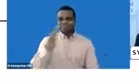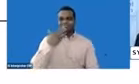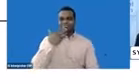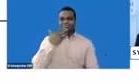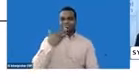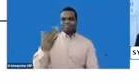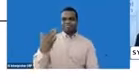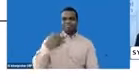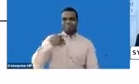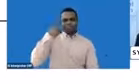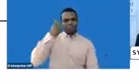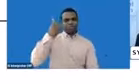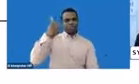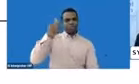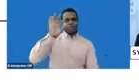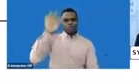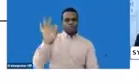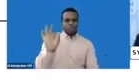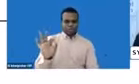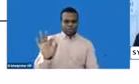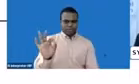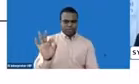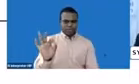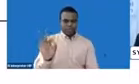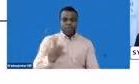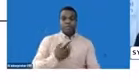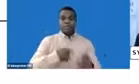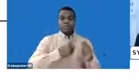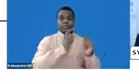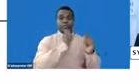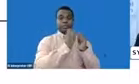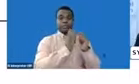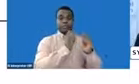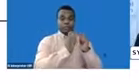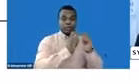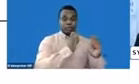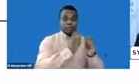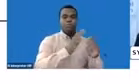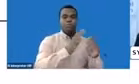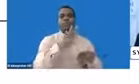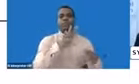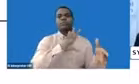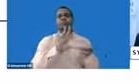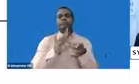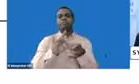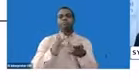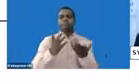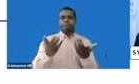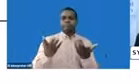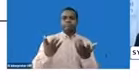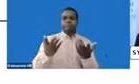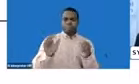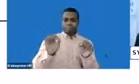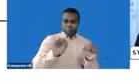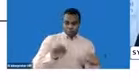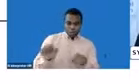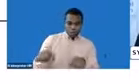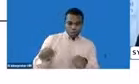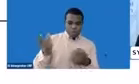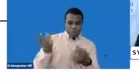I think they were all really receptive to learn about it and to use it in the